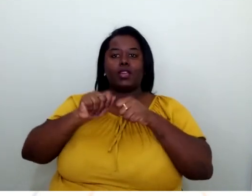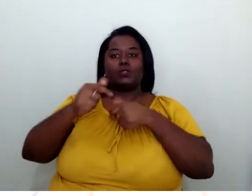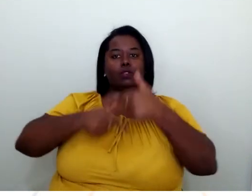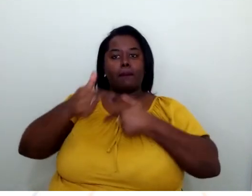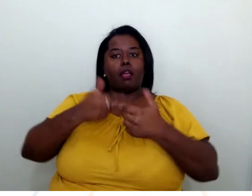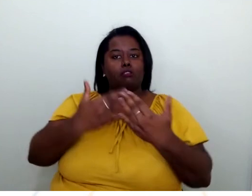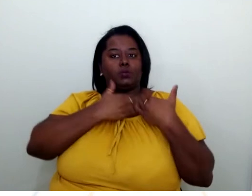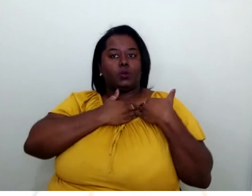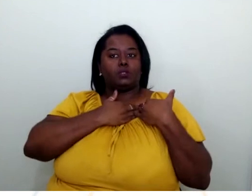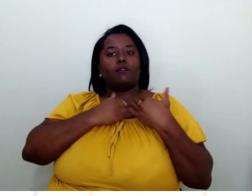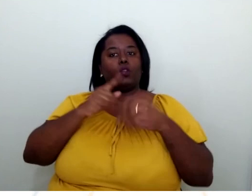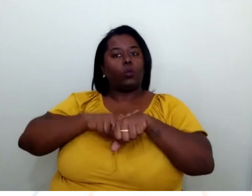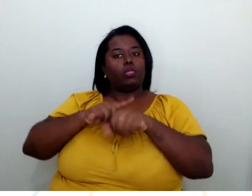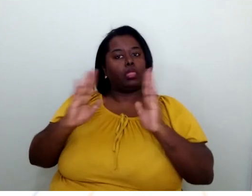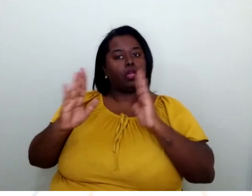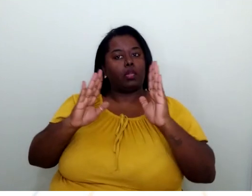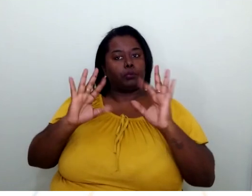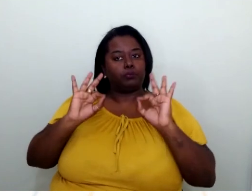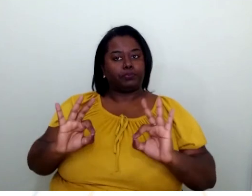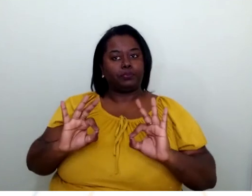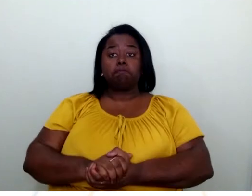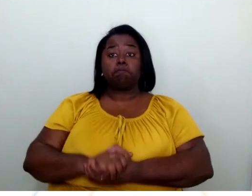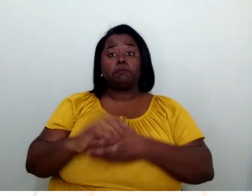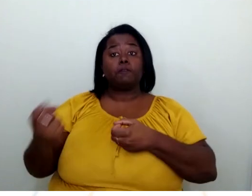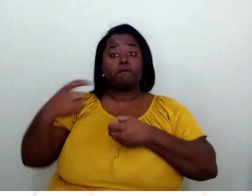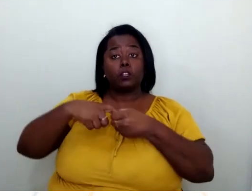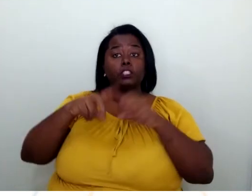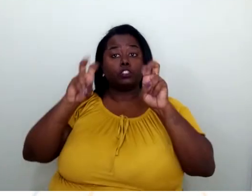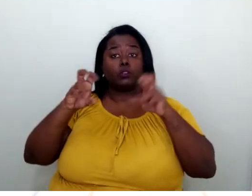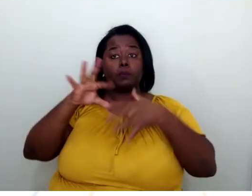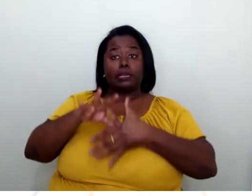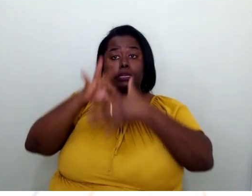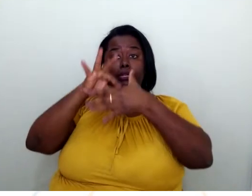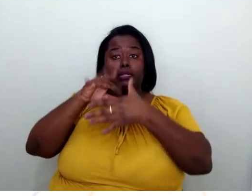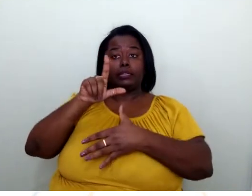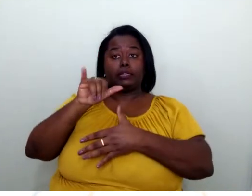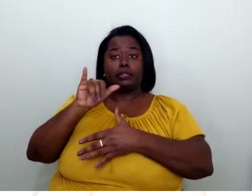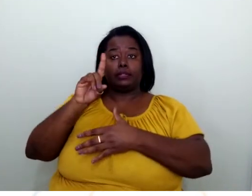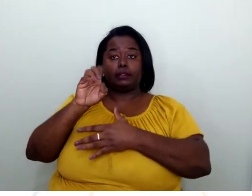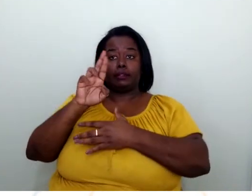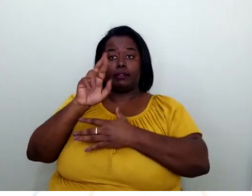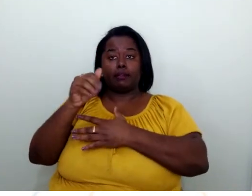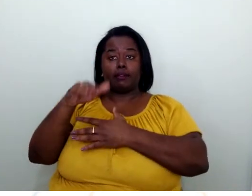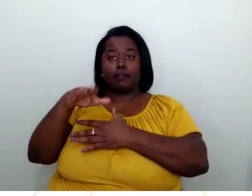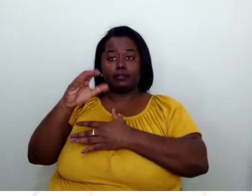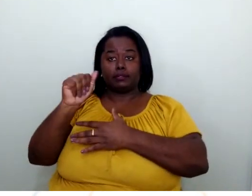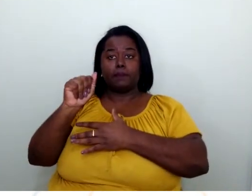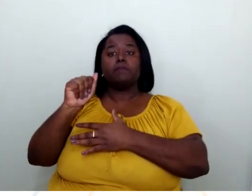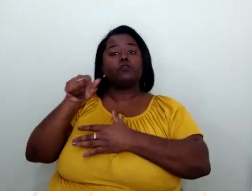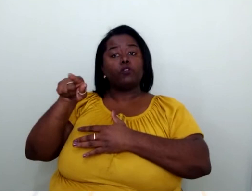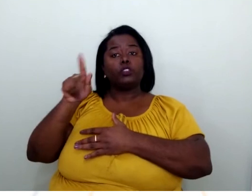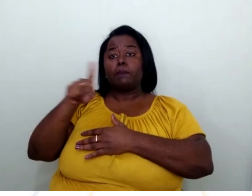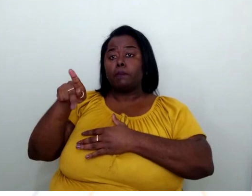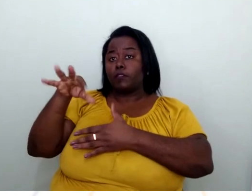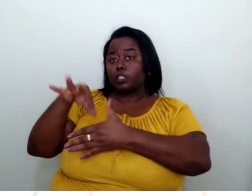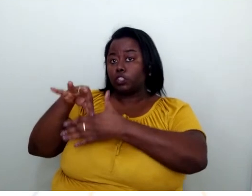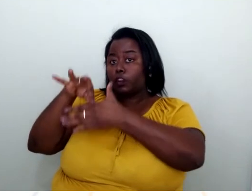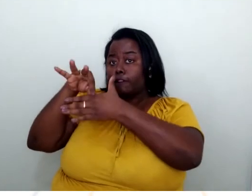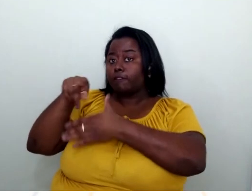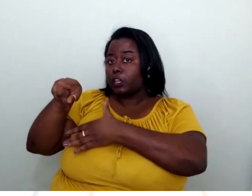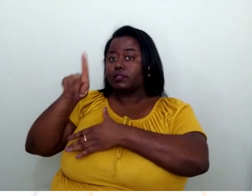resolution. So if we're using online discussions, potentially what faculty can do then is get the students